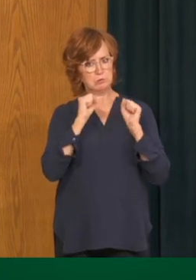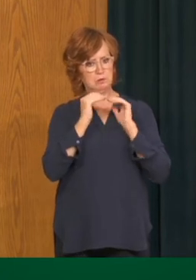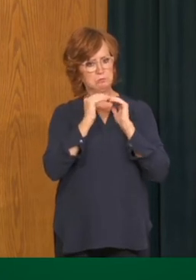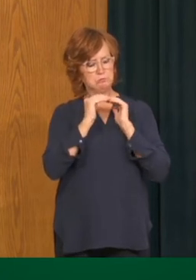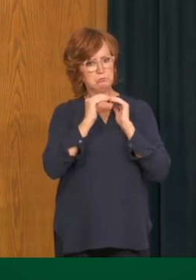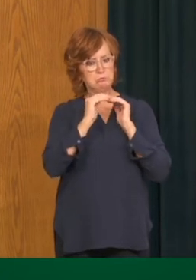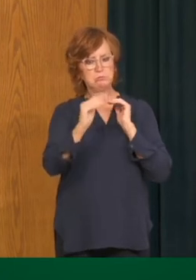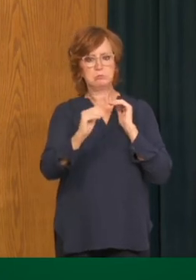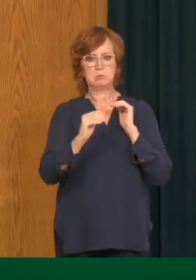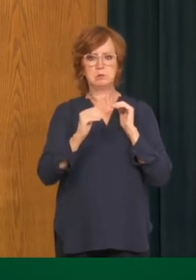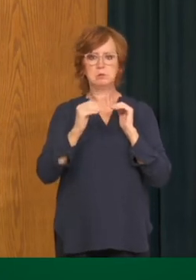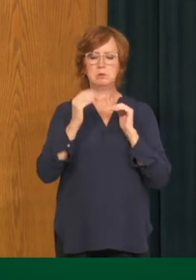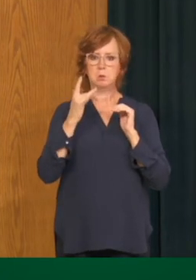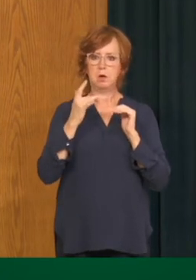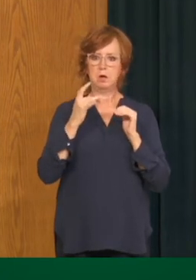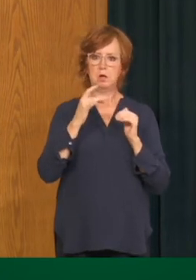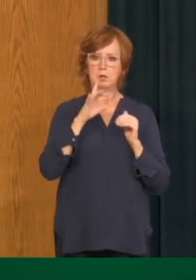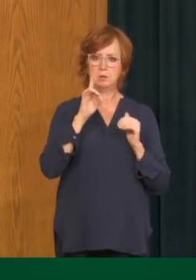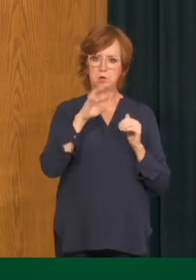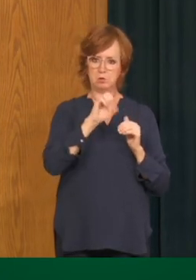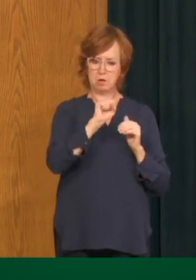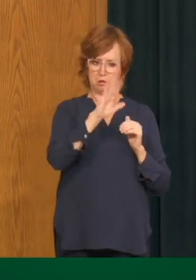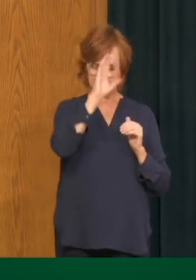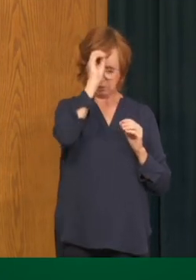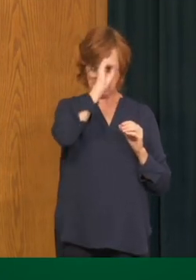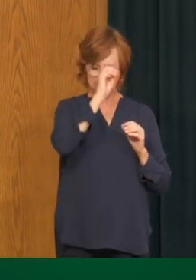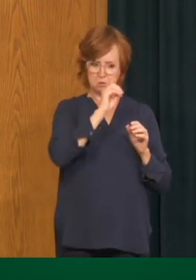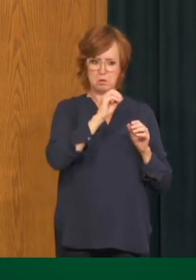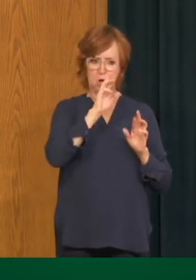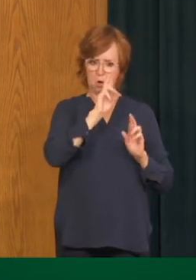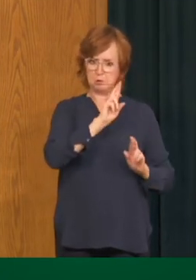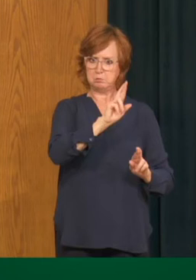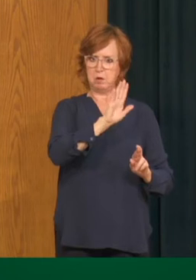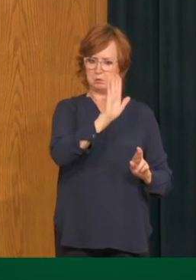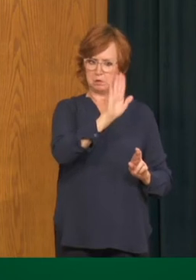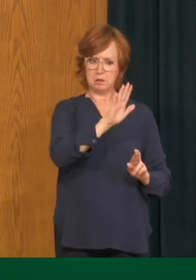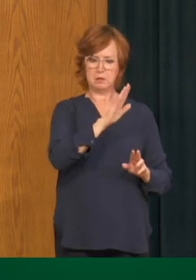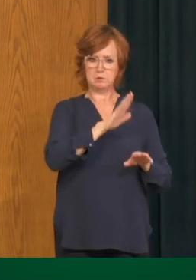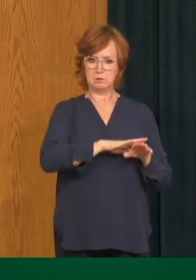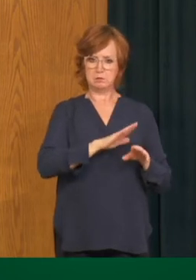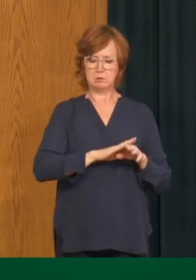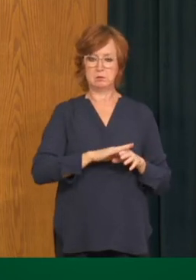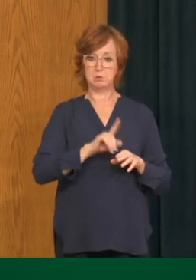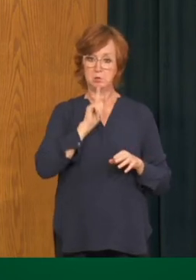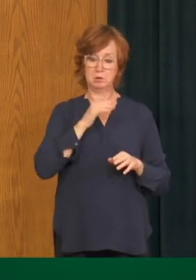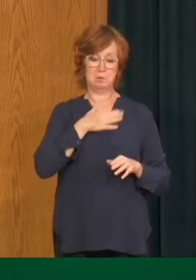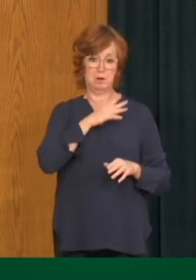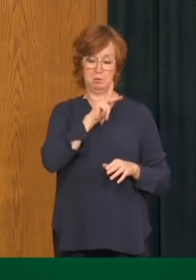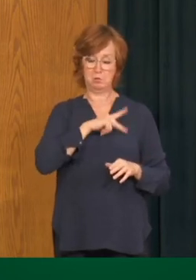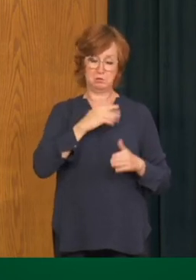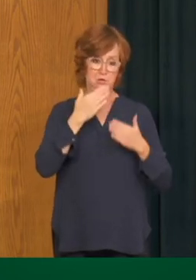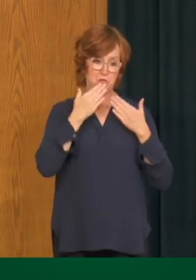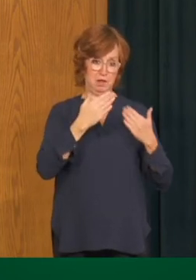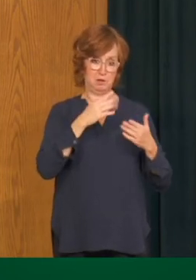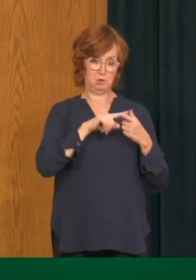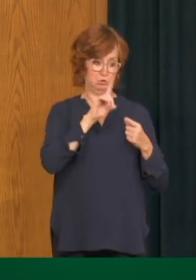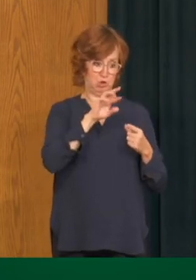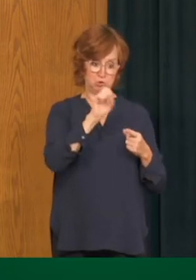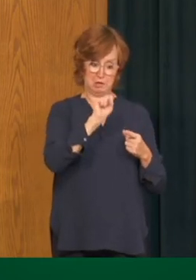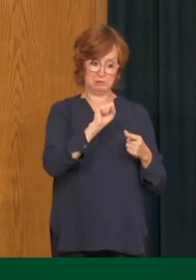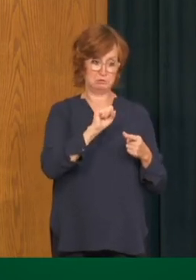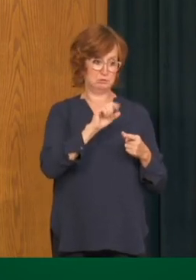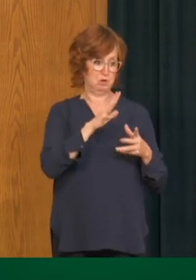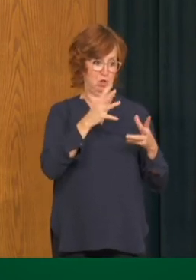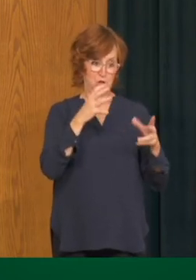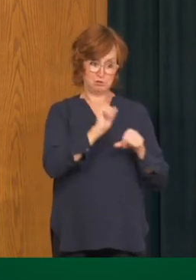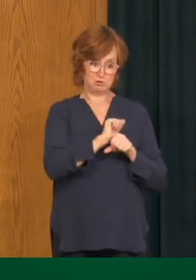vast majority of the people in this province. So I personally would like to take the opportunity to thank Dr. Shahab, not only for his effort, but also for the